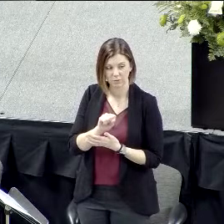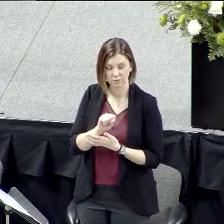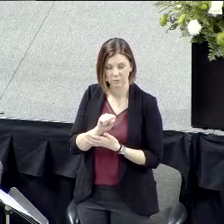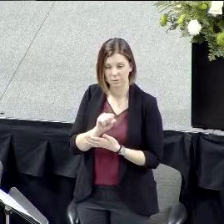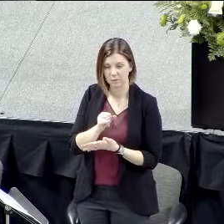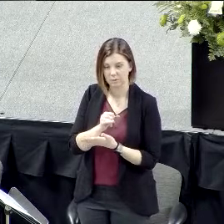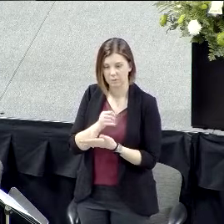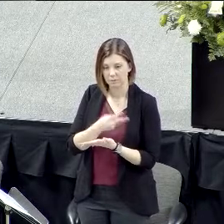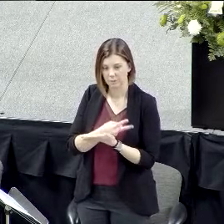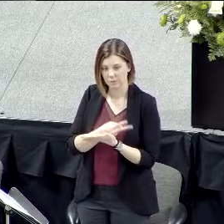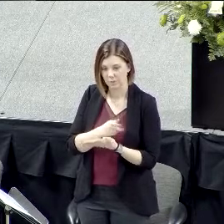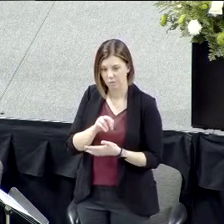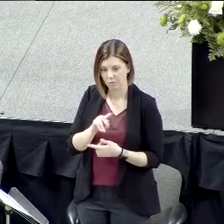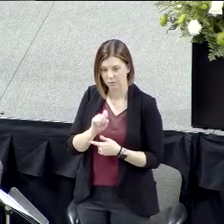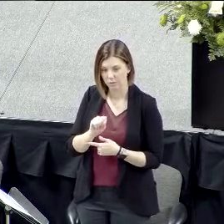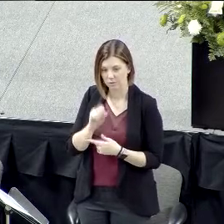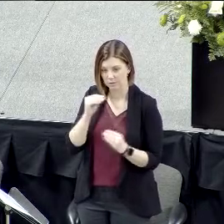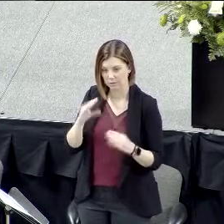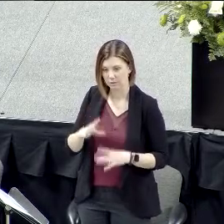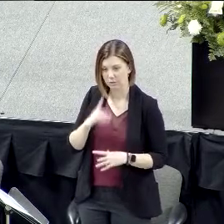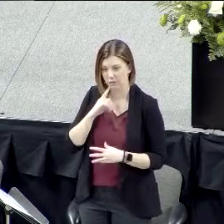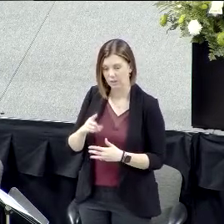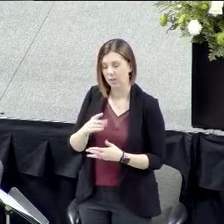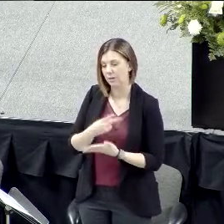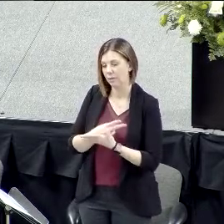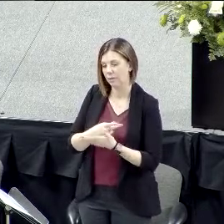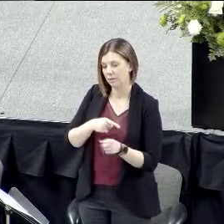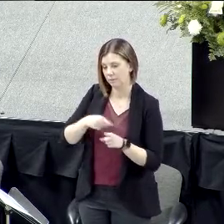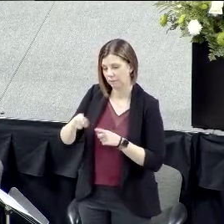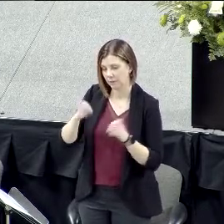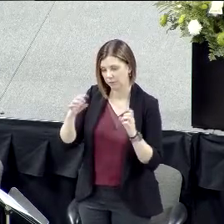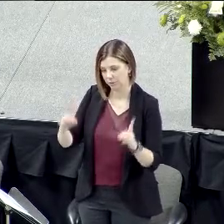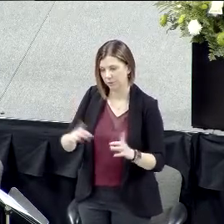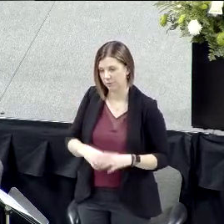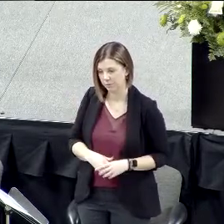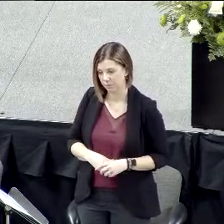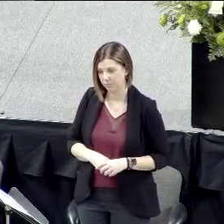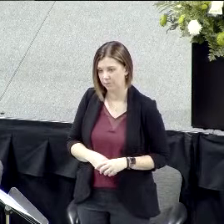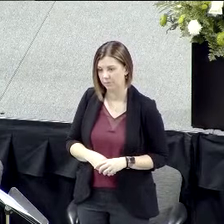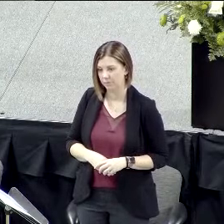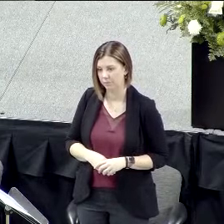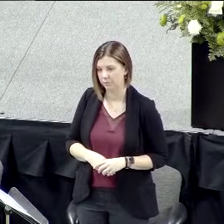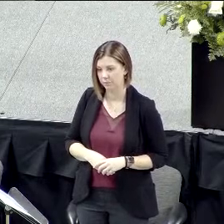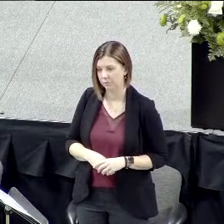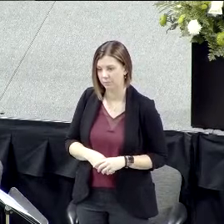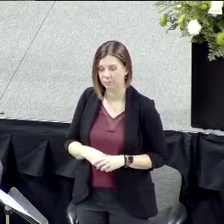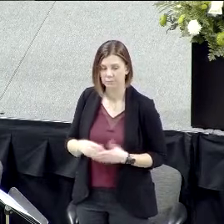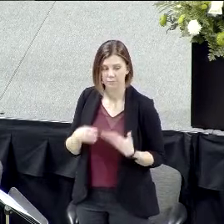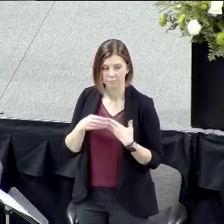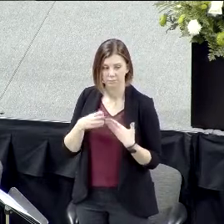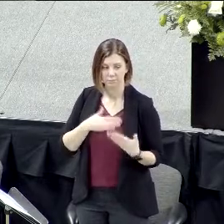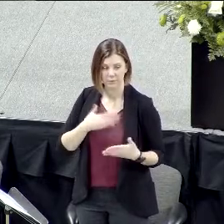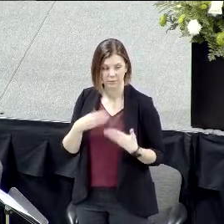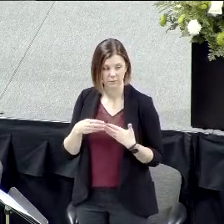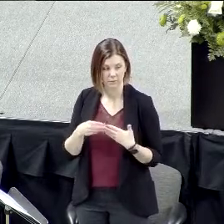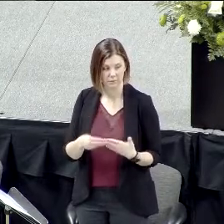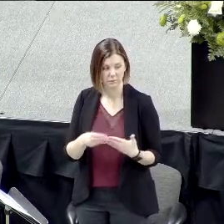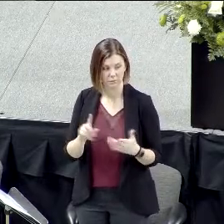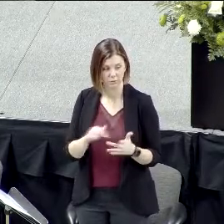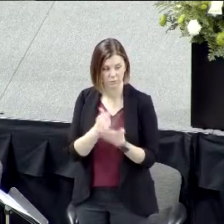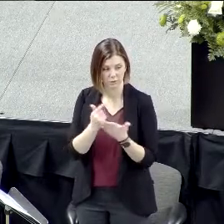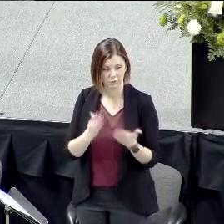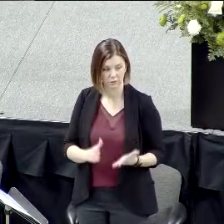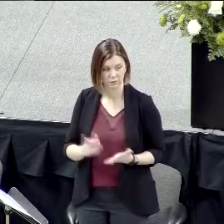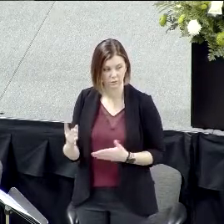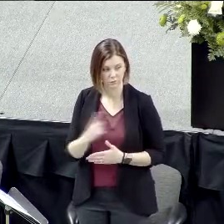Arts in Teaching, and Master in Special Education. Ushers, will you please escort the graduates